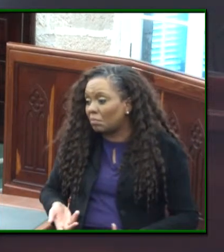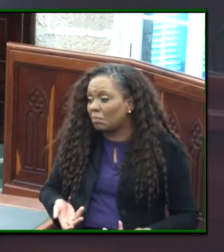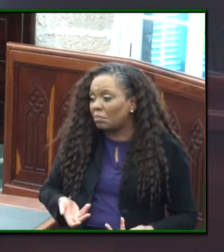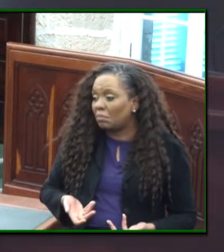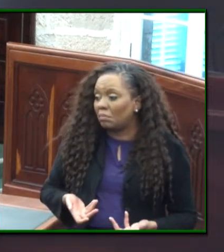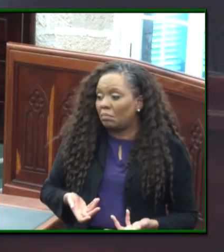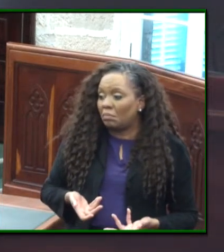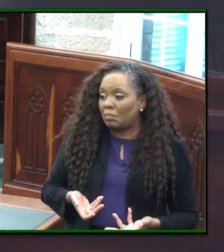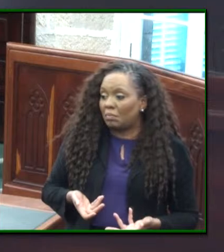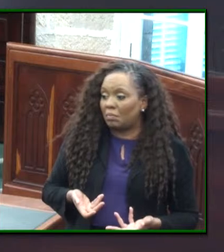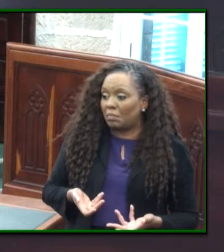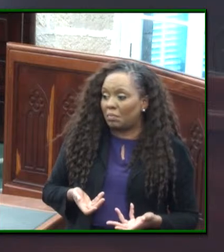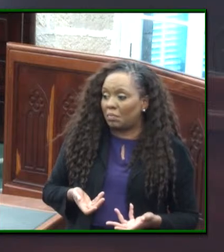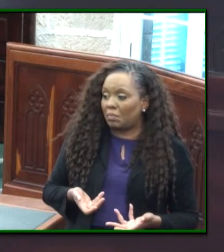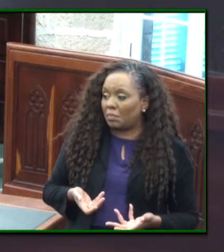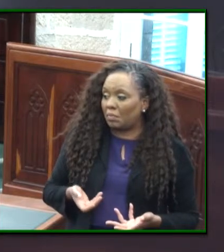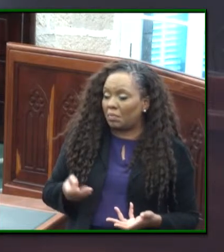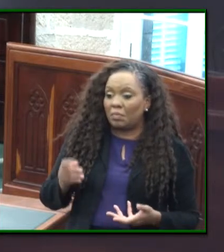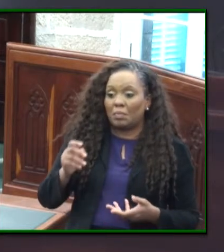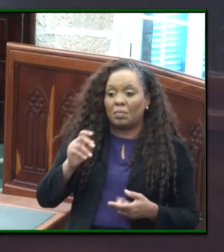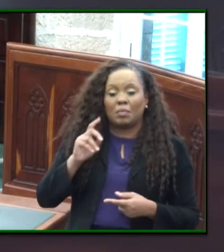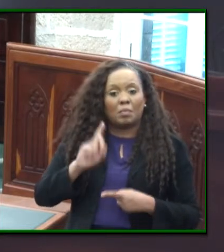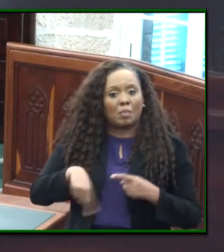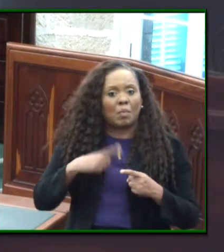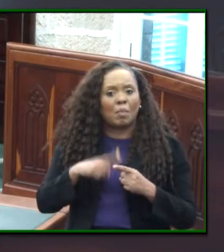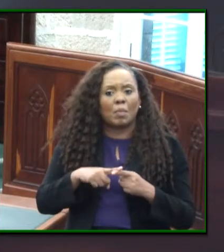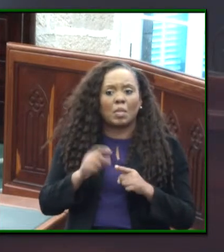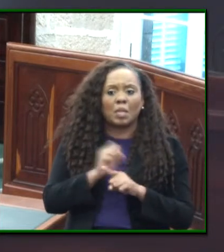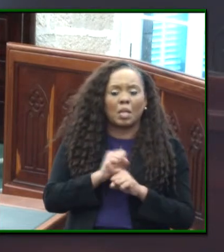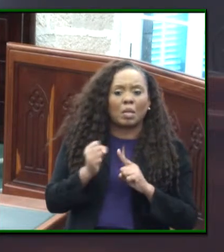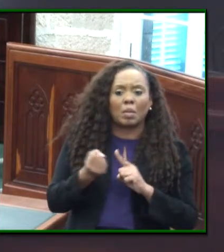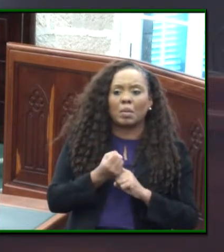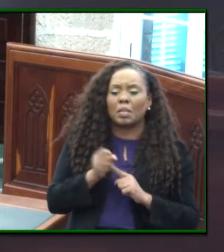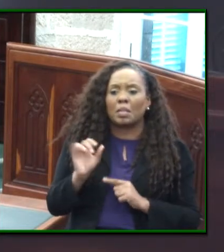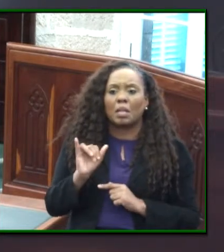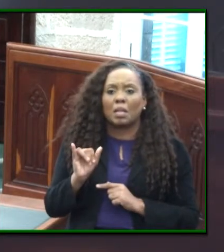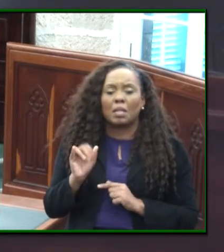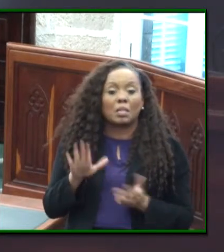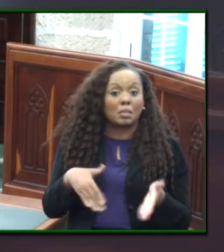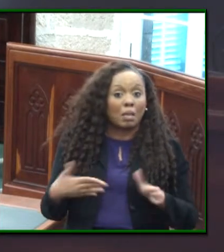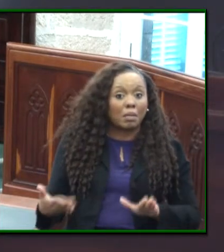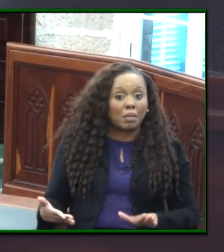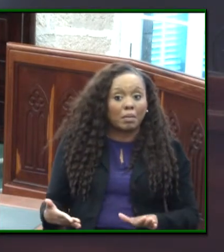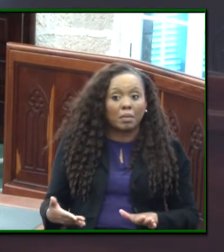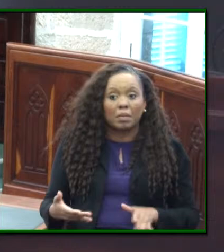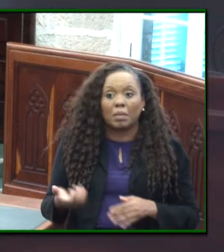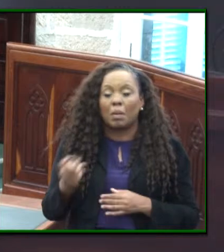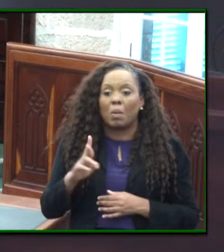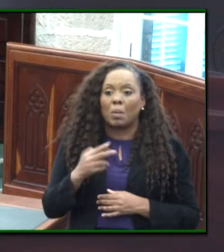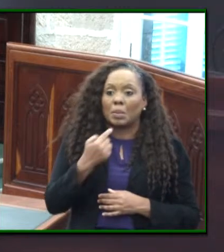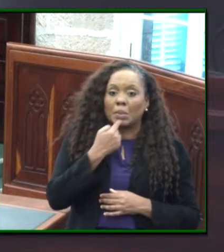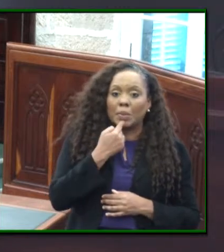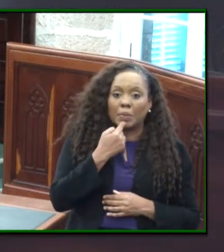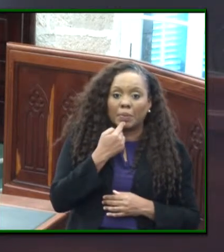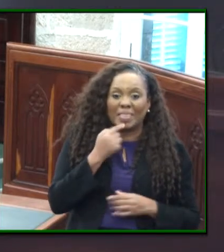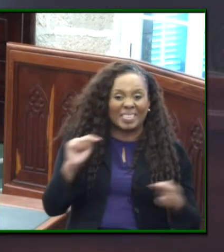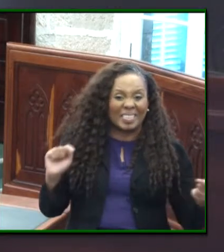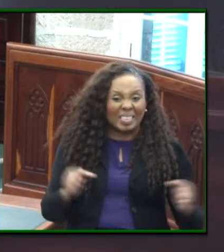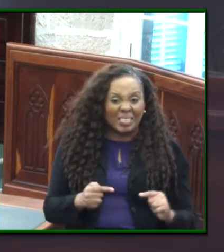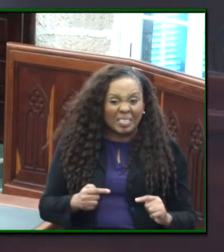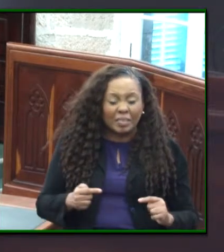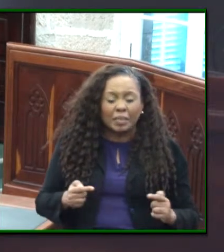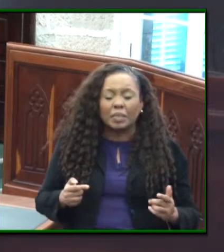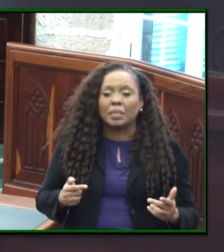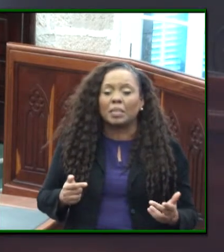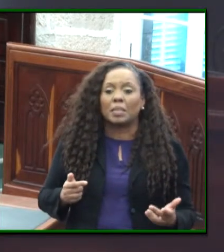come into situations involving death or serious injuries,